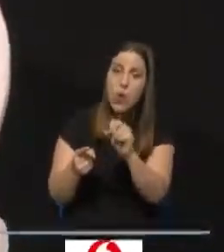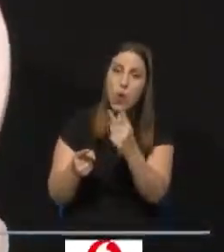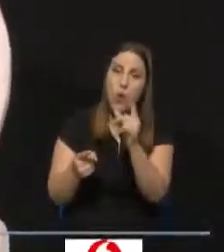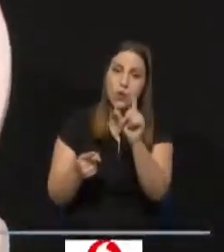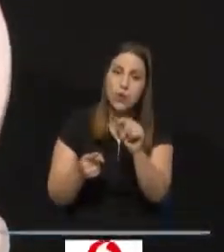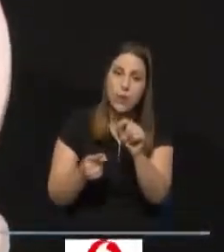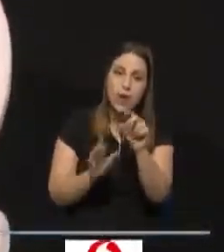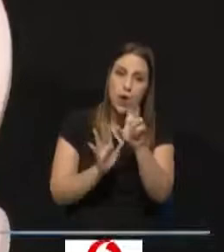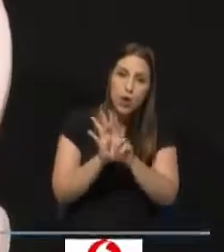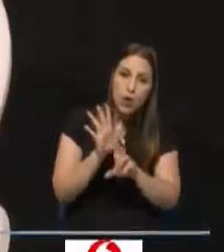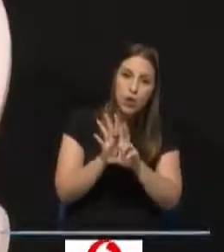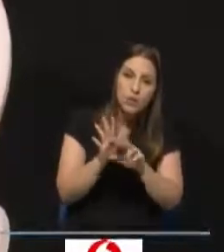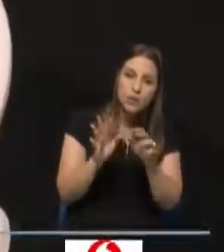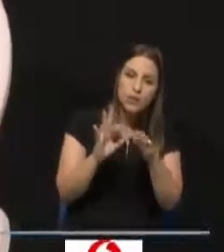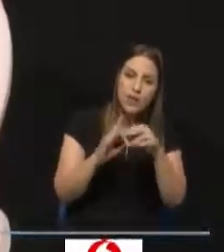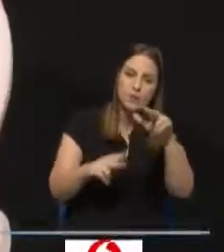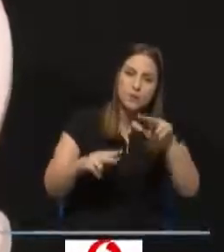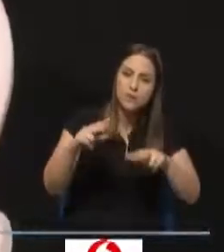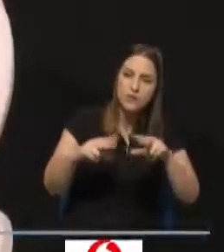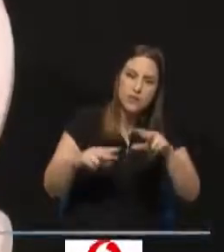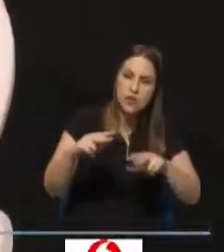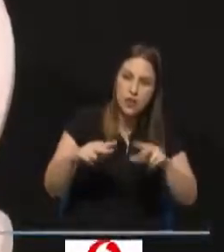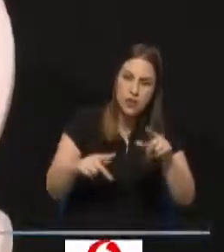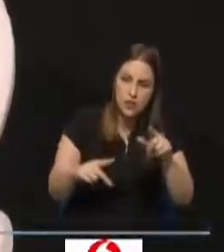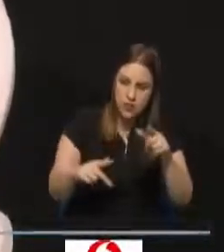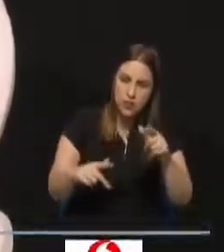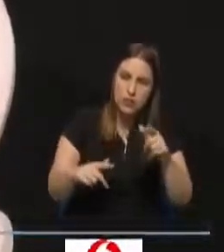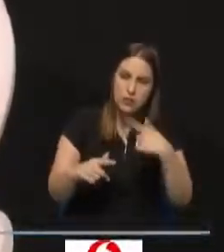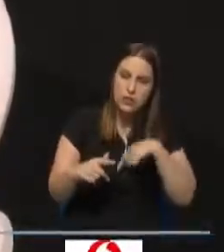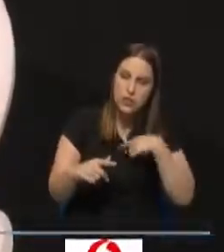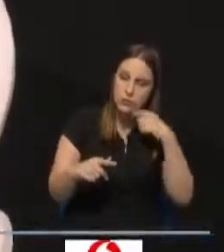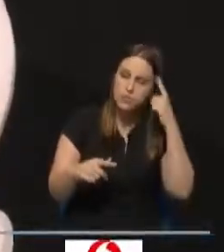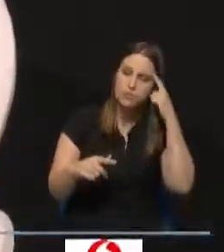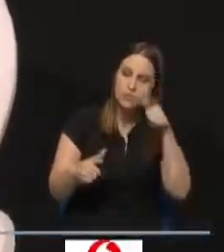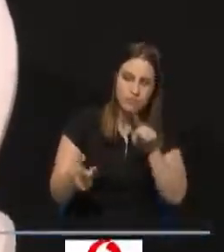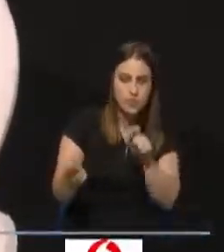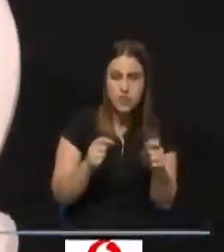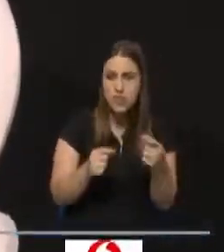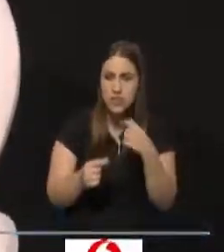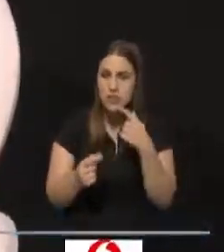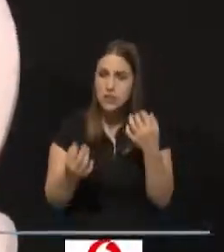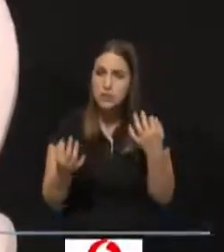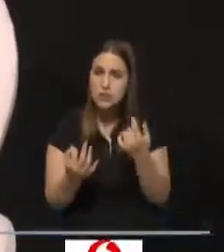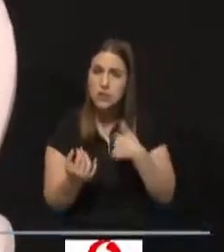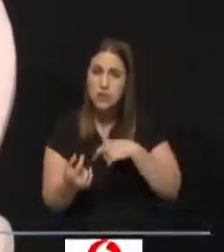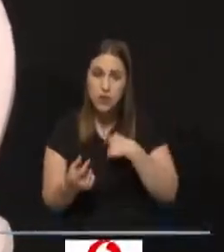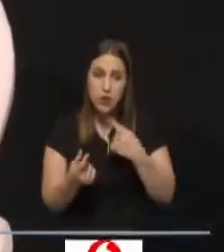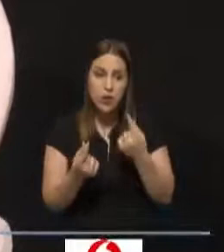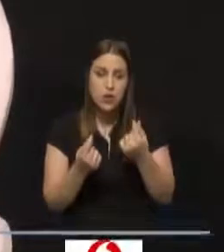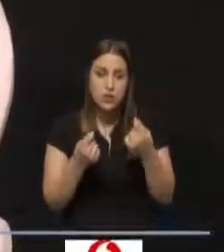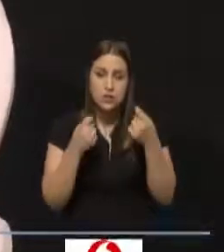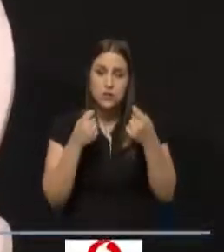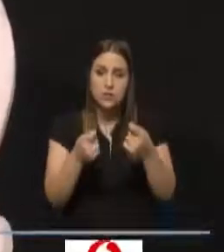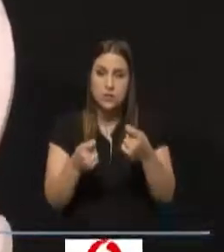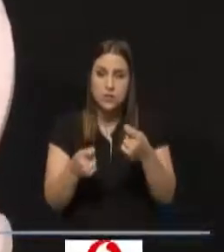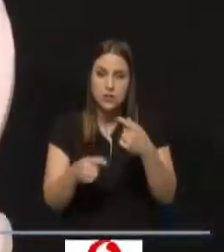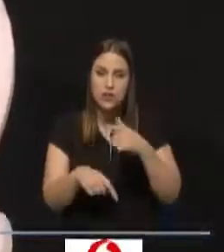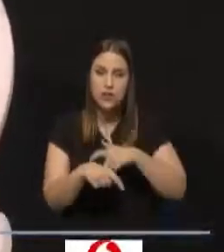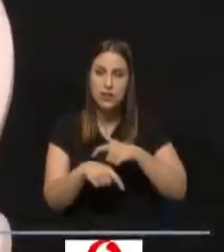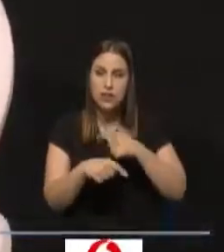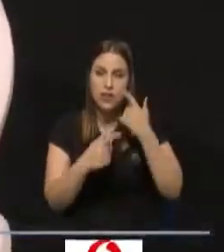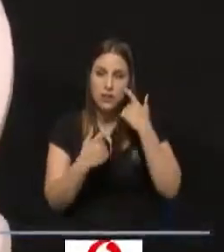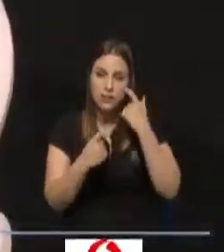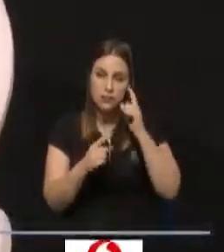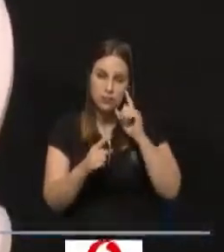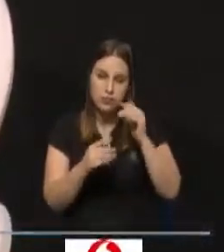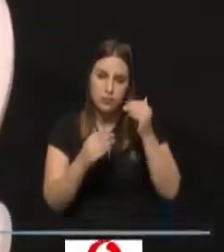specific regulations and proper taxing. We've been discussing that we have been